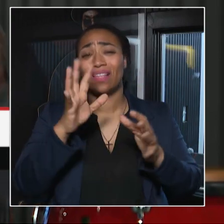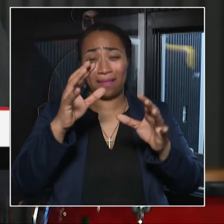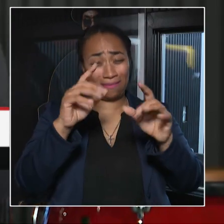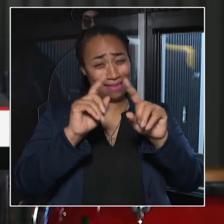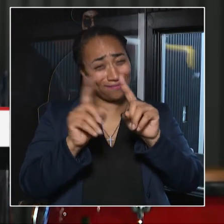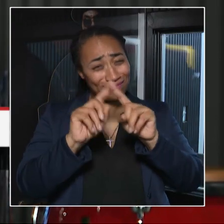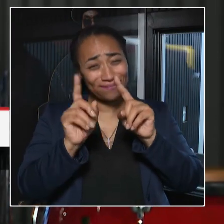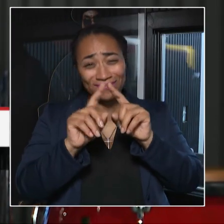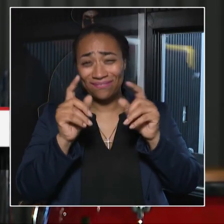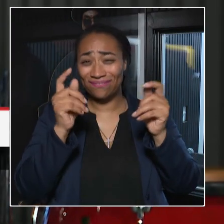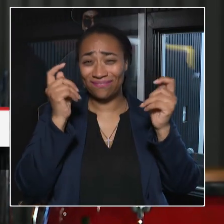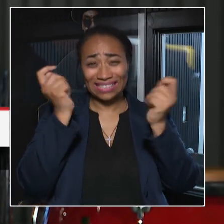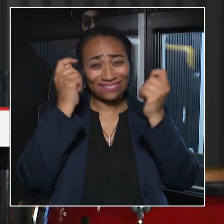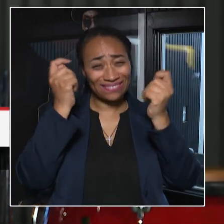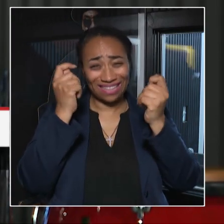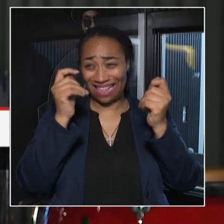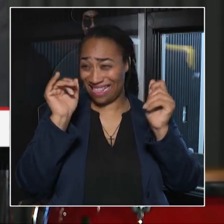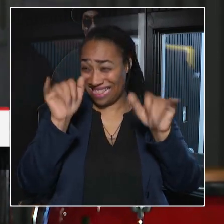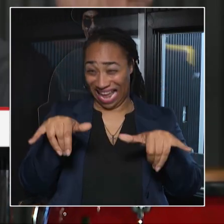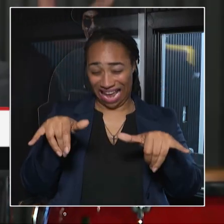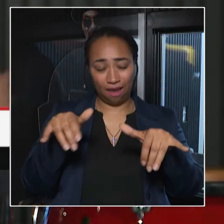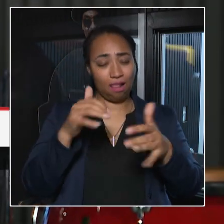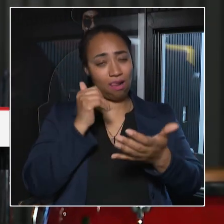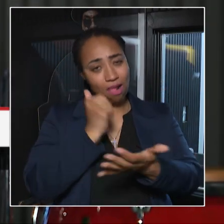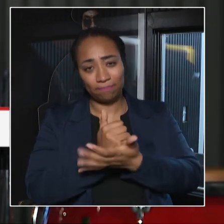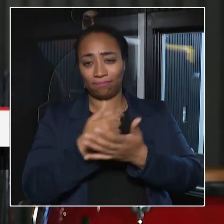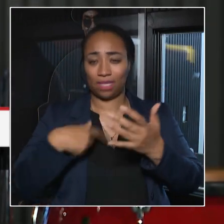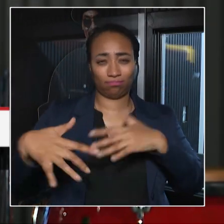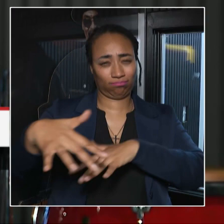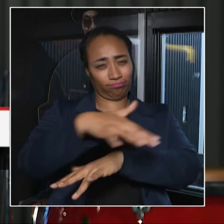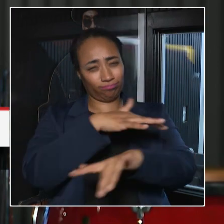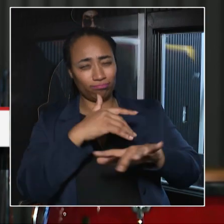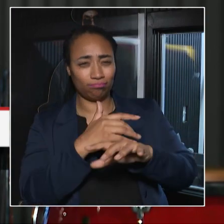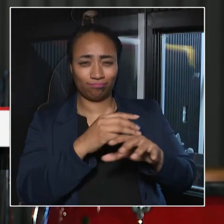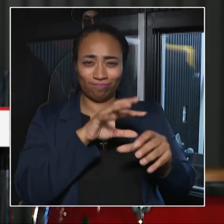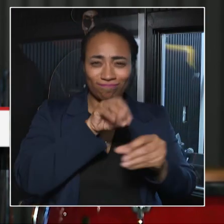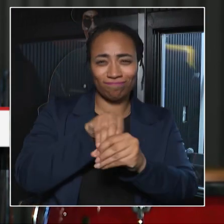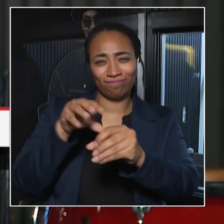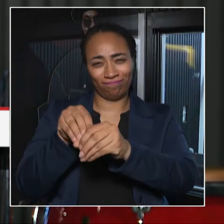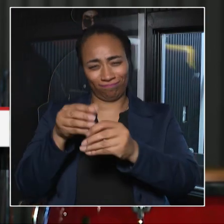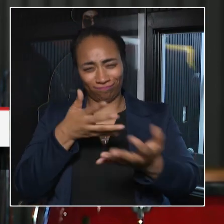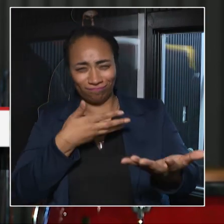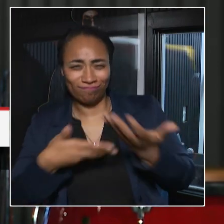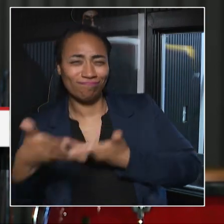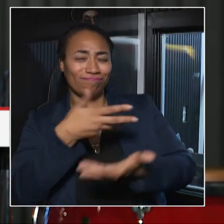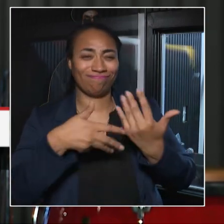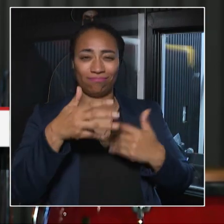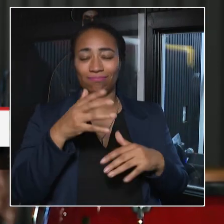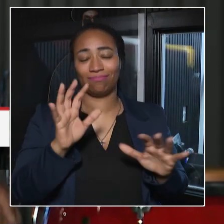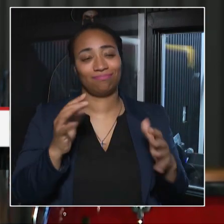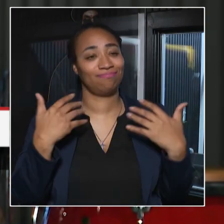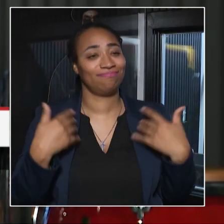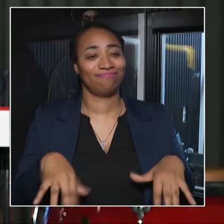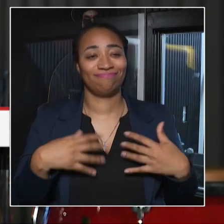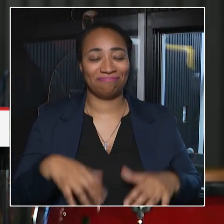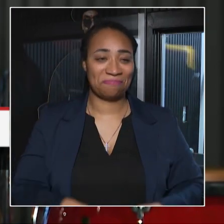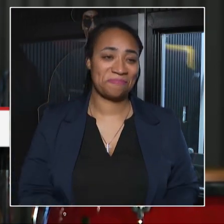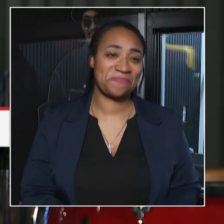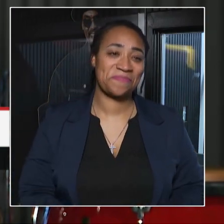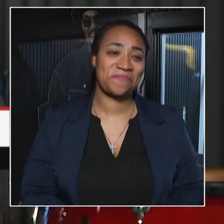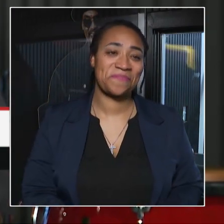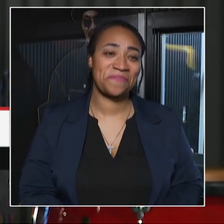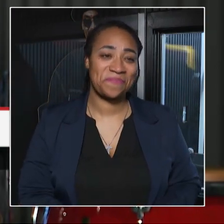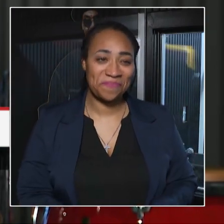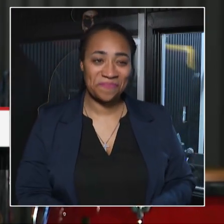doing a lot of things around here. Antoine Ford on the corner, he's another guy who supports us. And they probably didn't get inside.